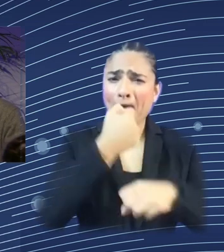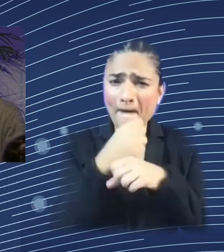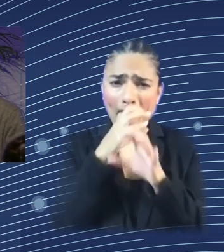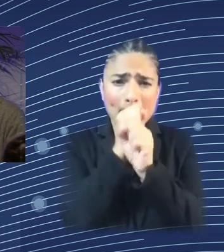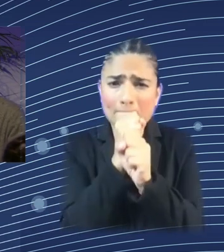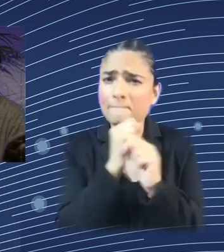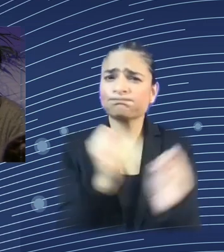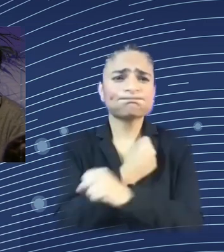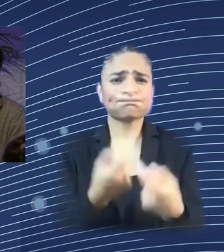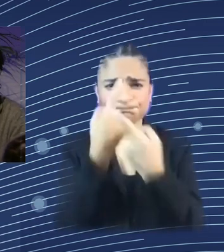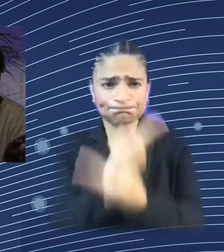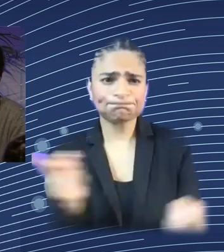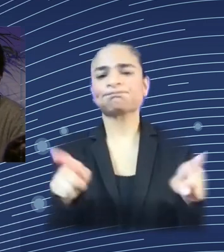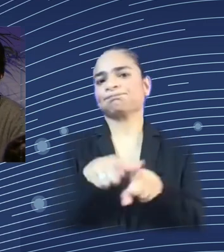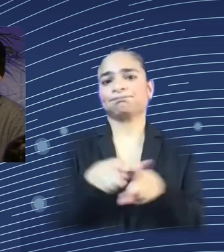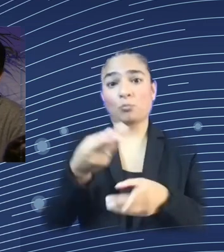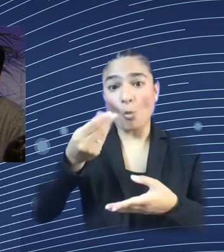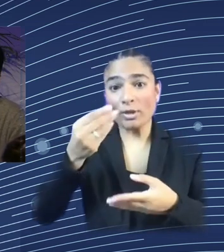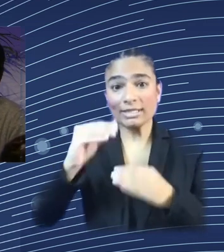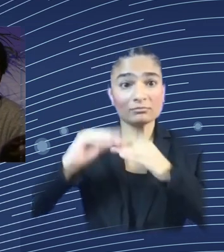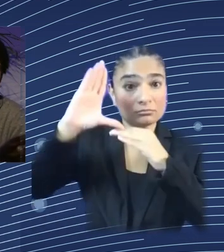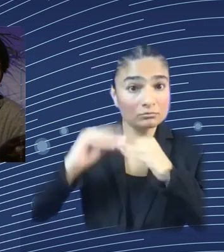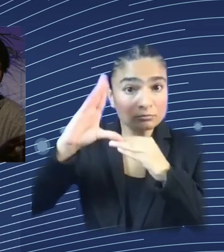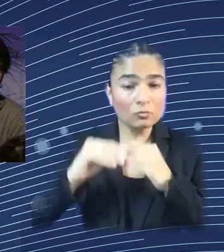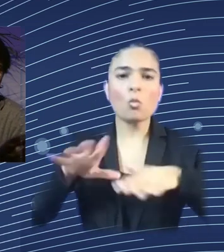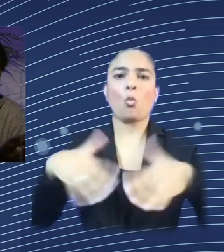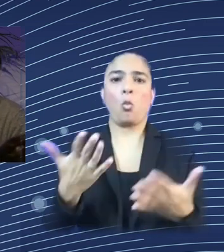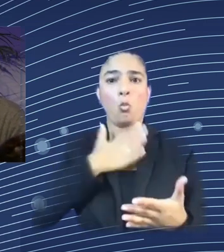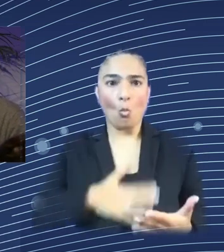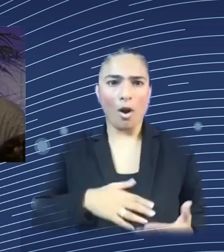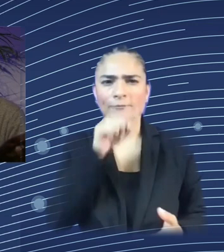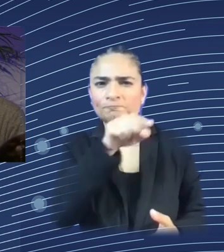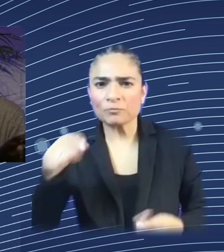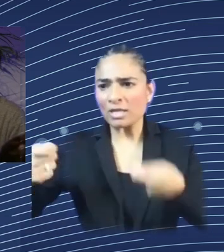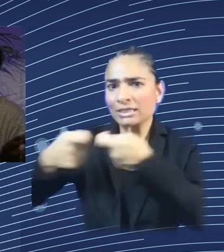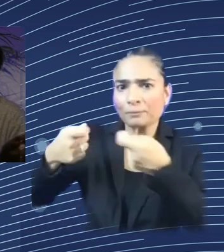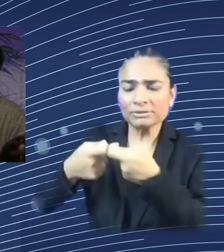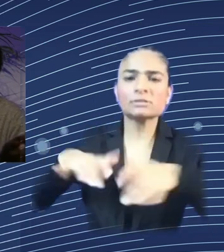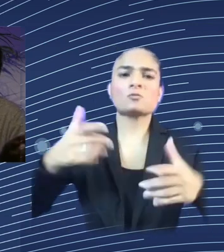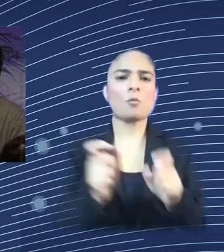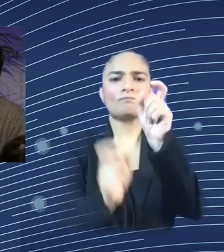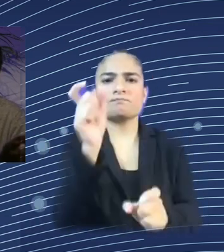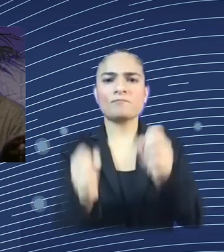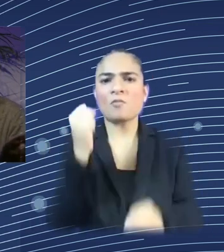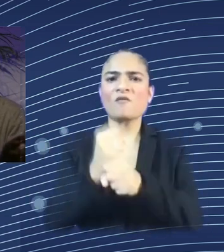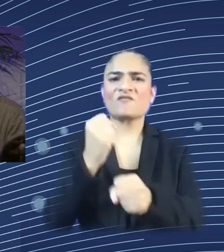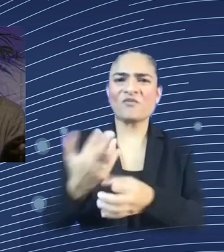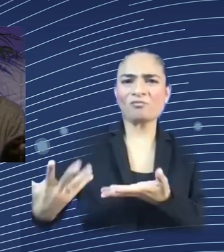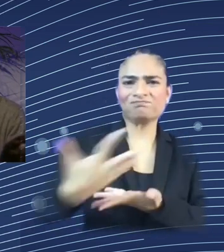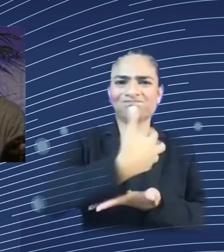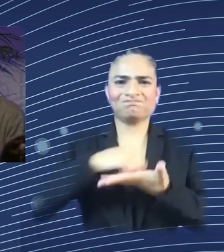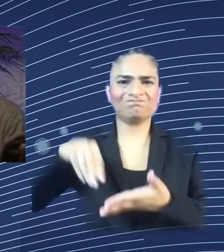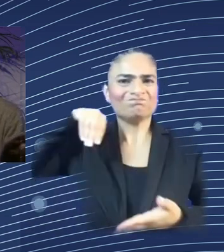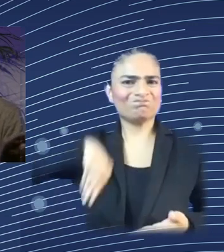that's why at Wikwiti, what we try to do is provide full GDPR compliance, full ISO compliance, but it's always